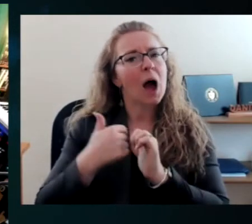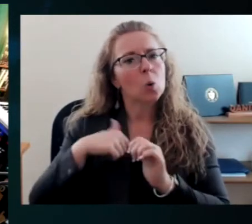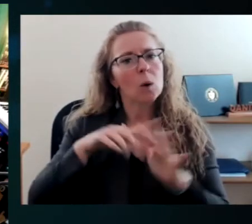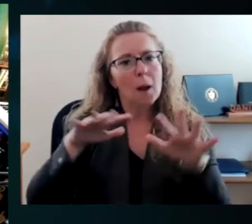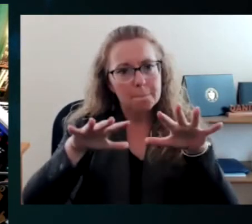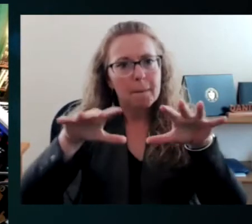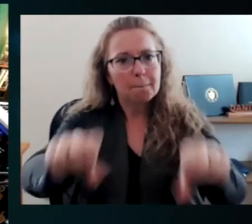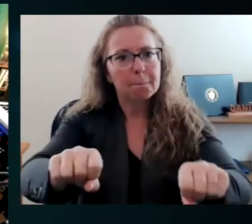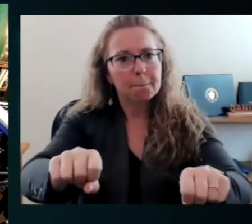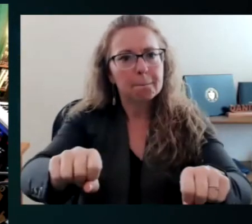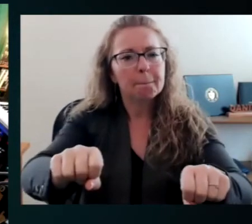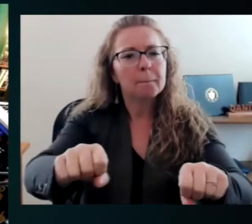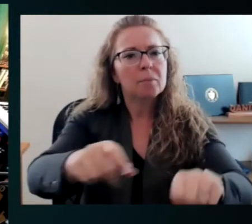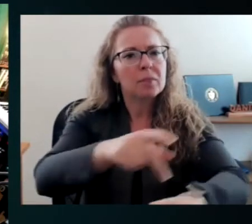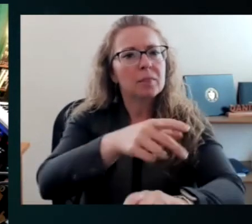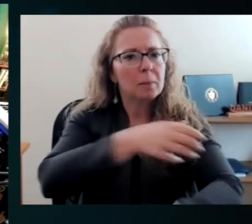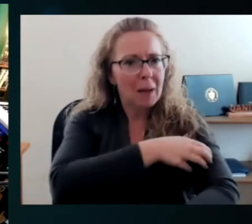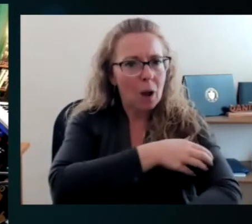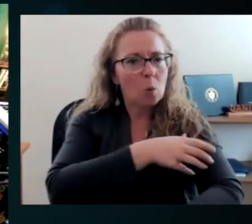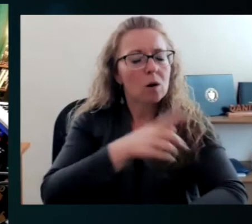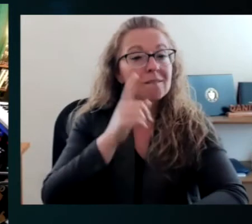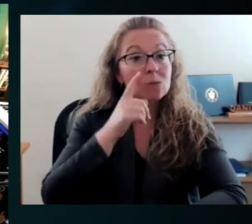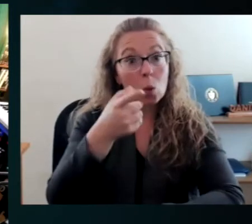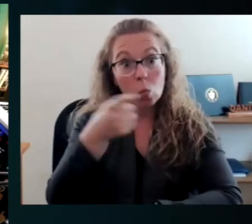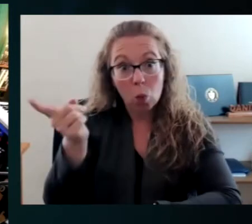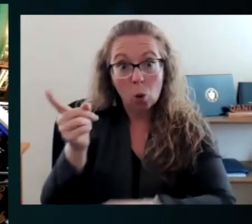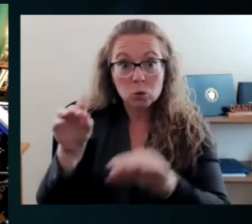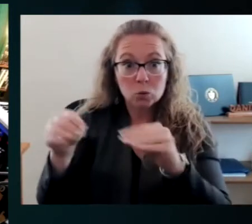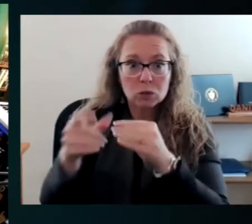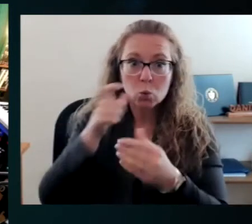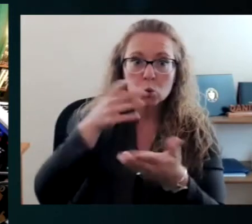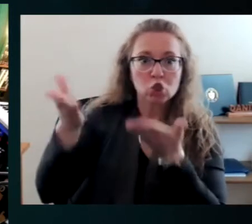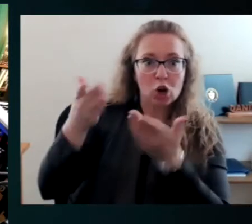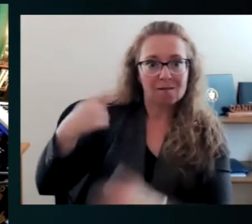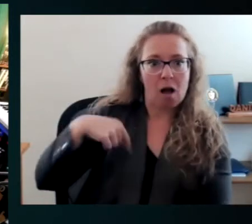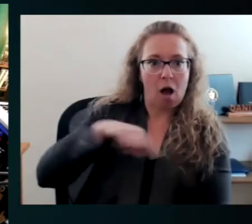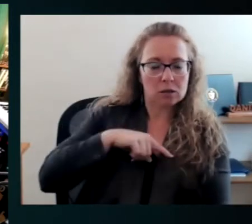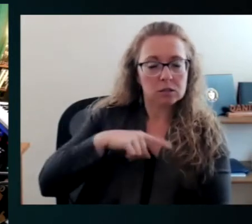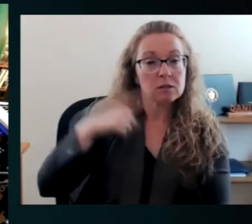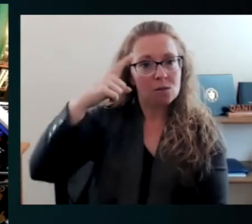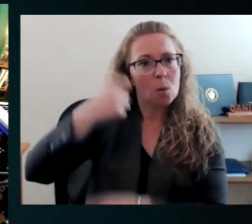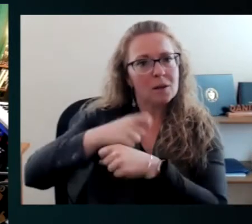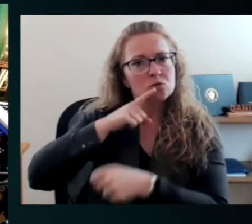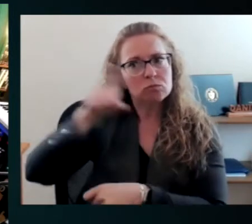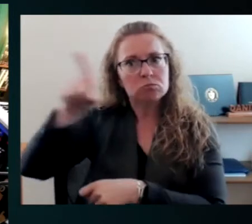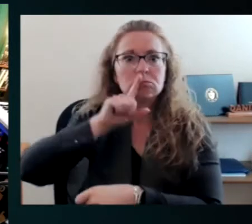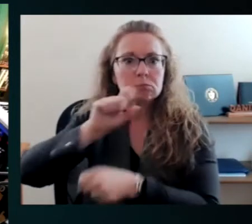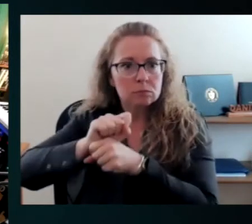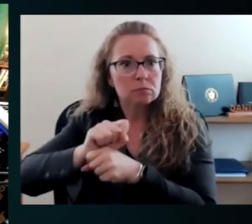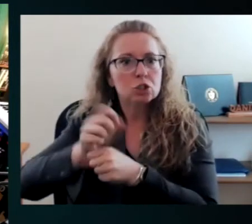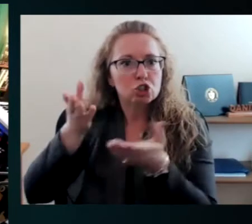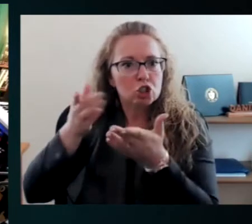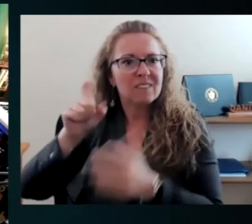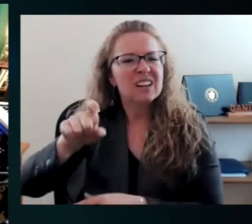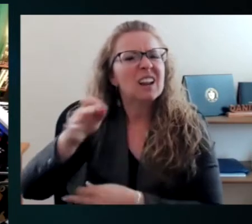institutions that ought to be in service to us in order to make certain that they are serving our needs rather than causing us harm.